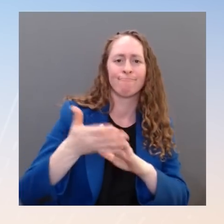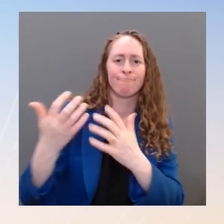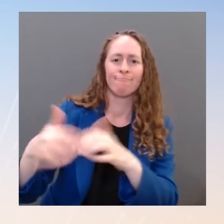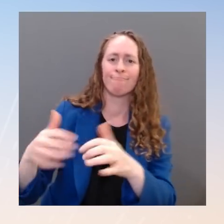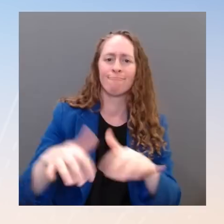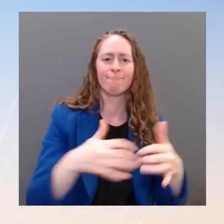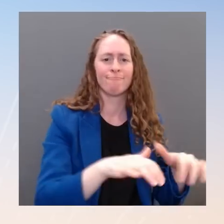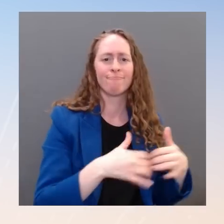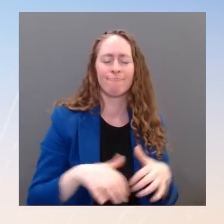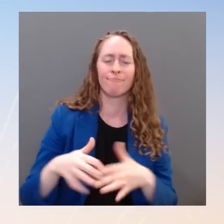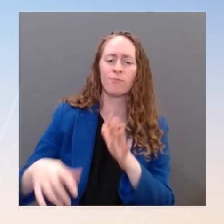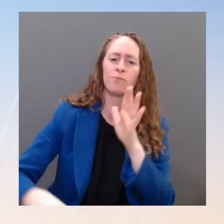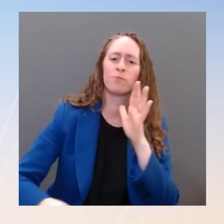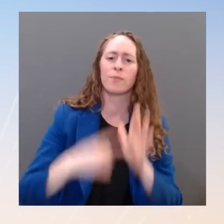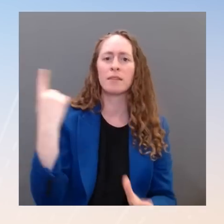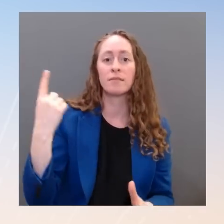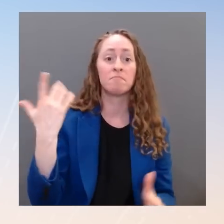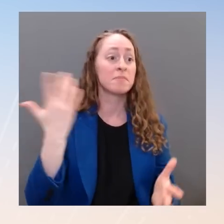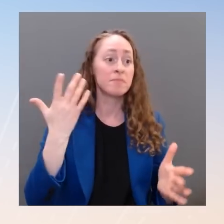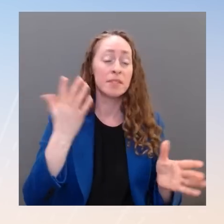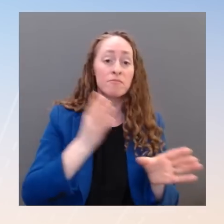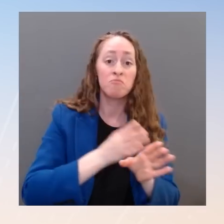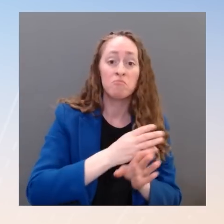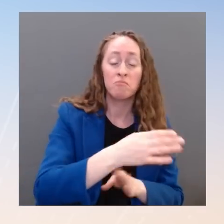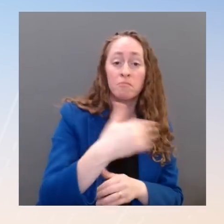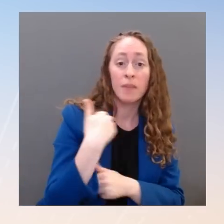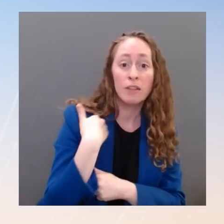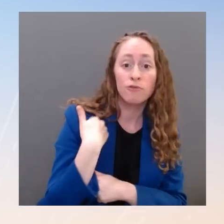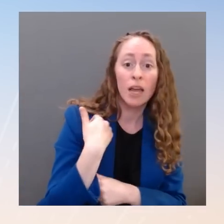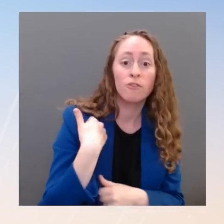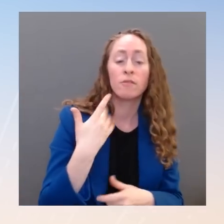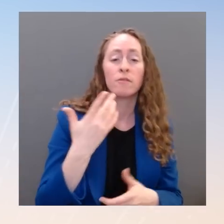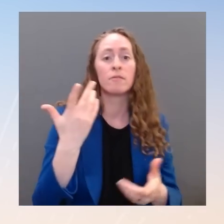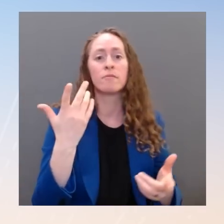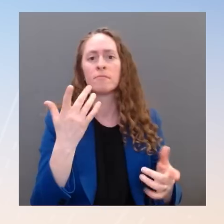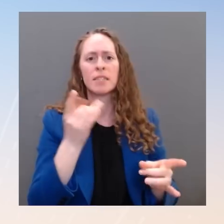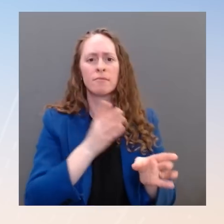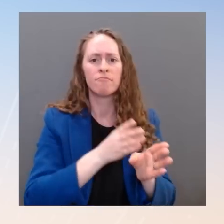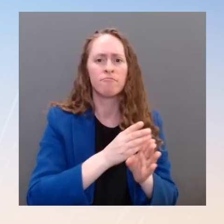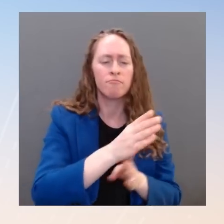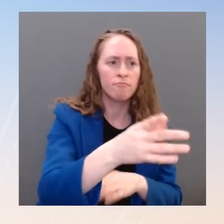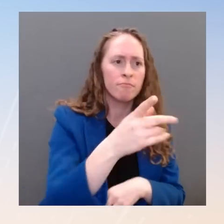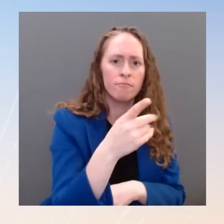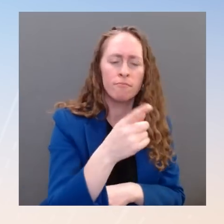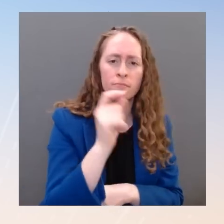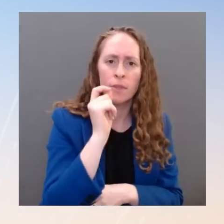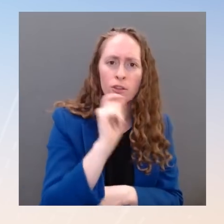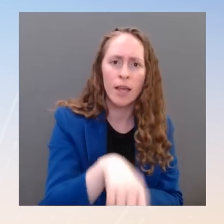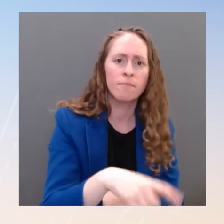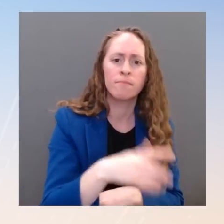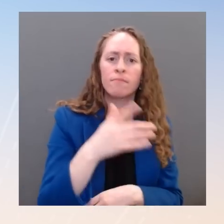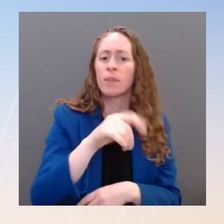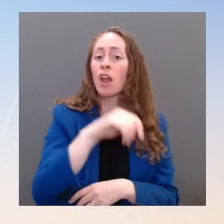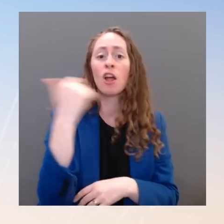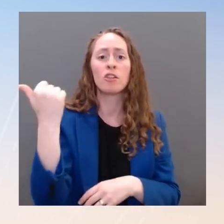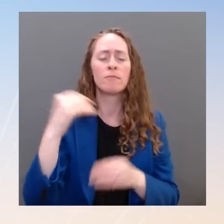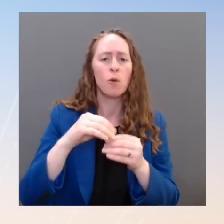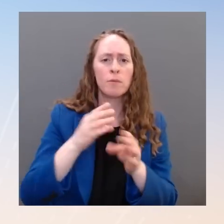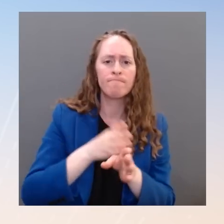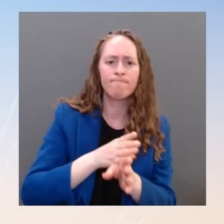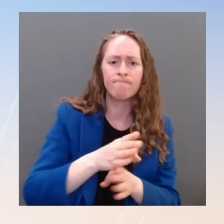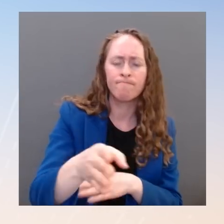that are considering and writing pieces of legislation on a reconciliation package. There is a great deal of interest and